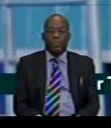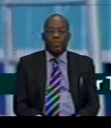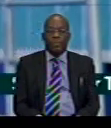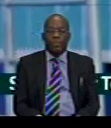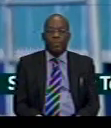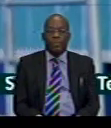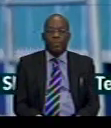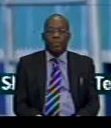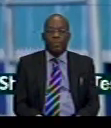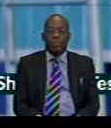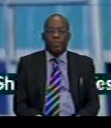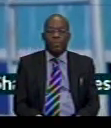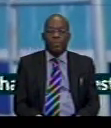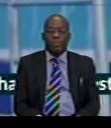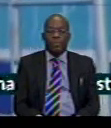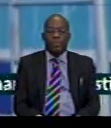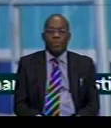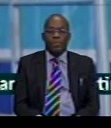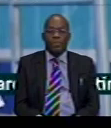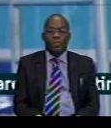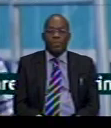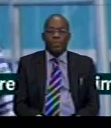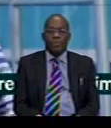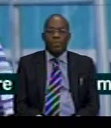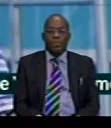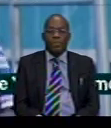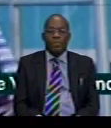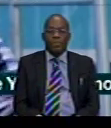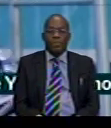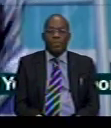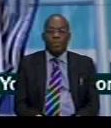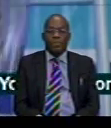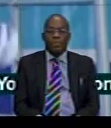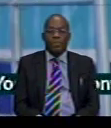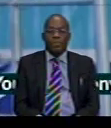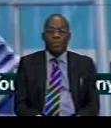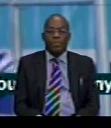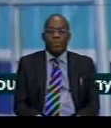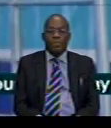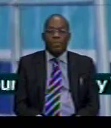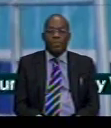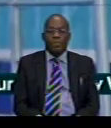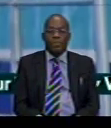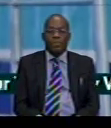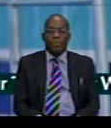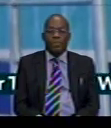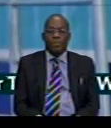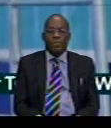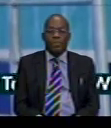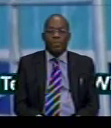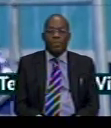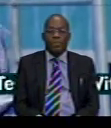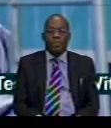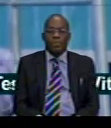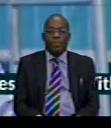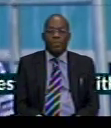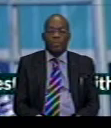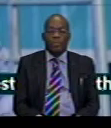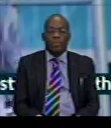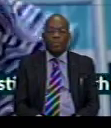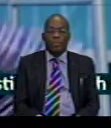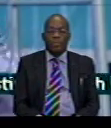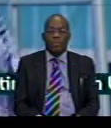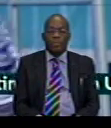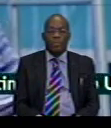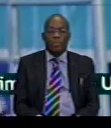mi yomi abe paso paso dogbara kudomi kemi o dogbara kudomi mi kondi e mi gbova jora gbe a paso